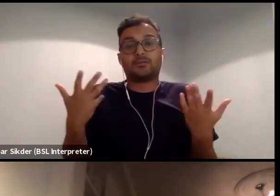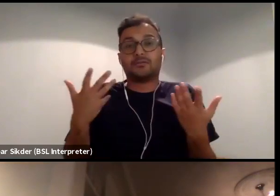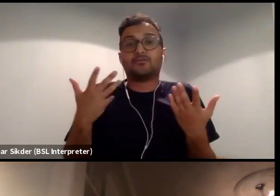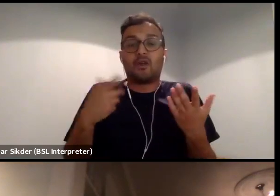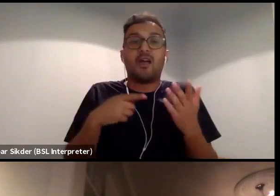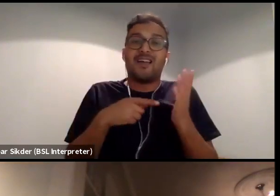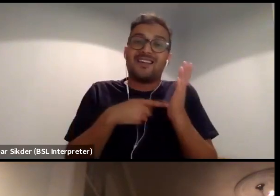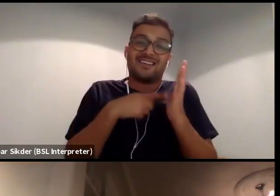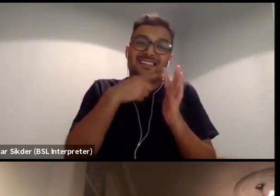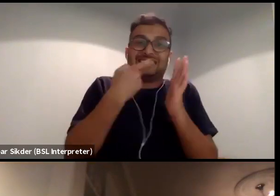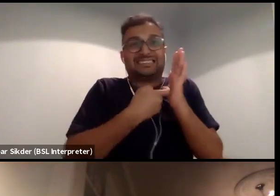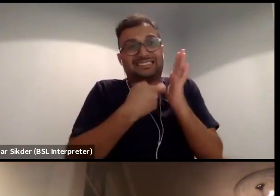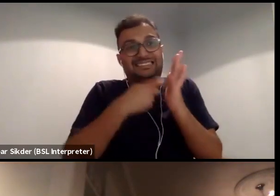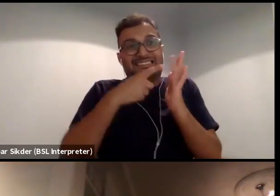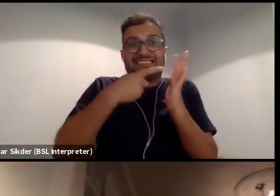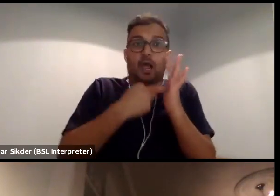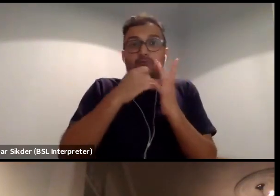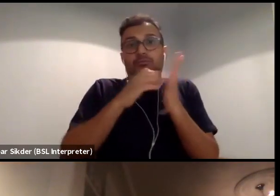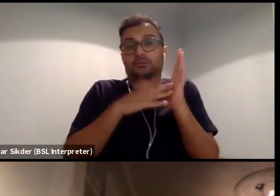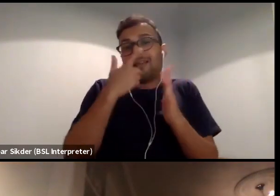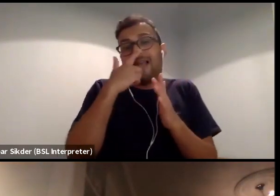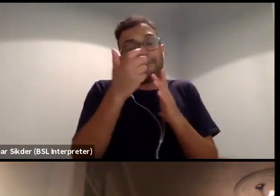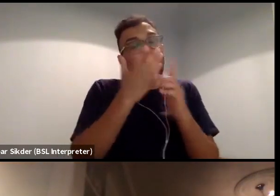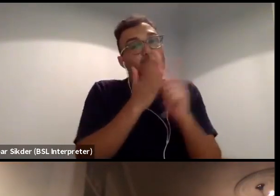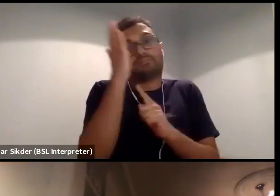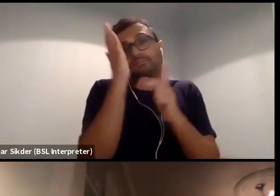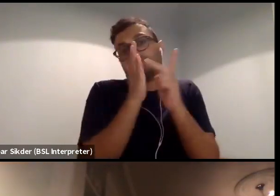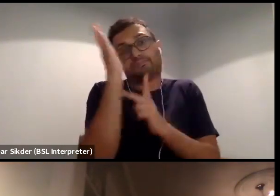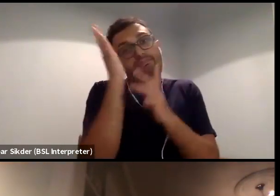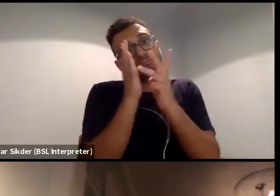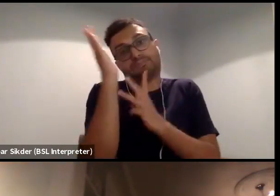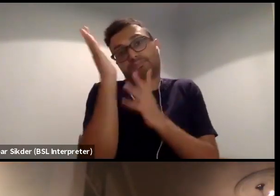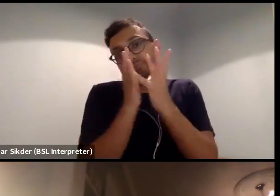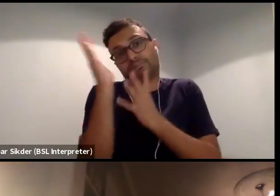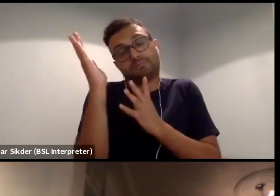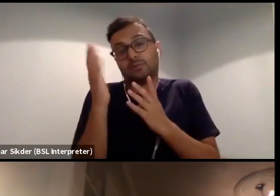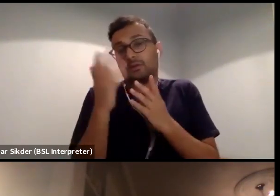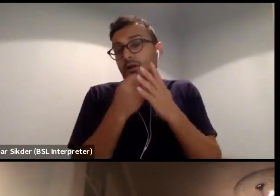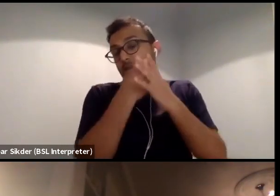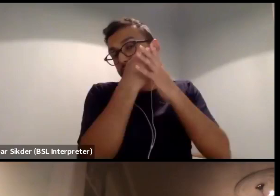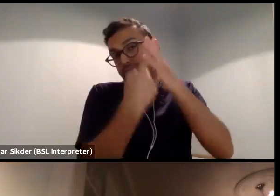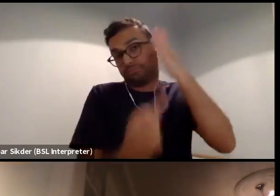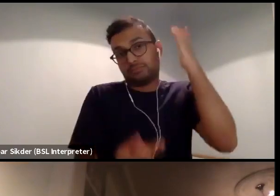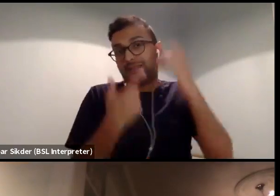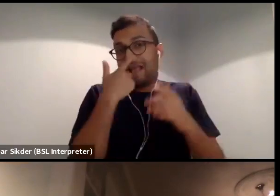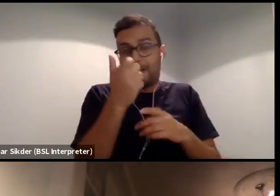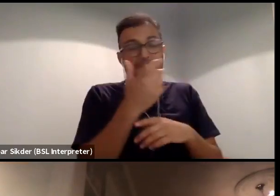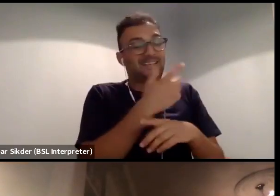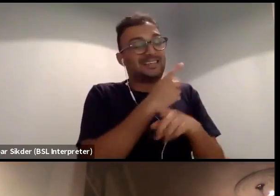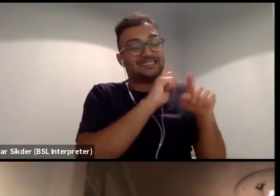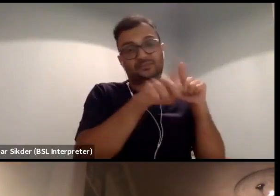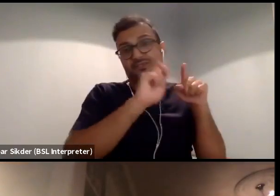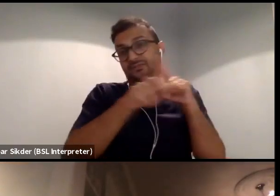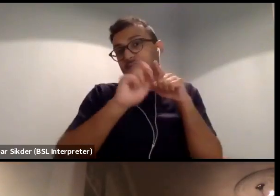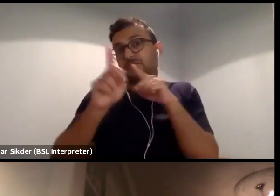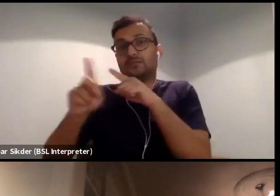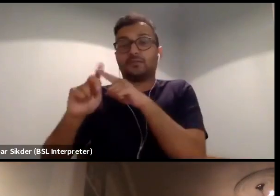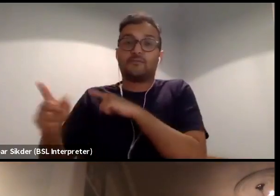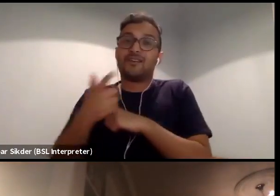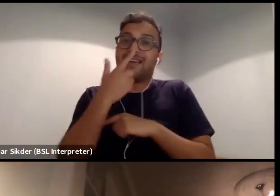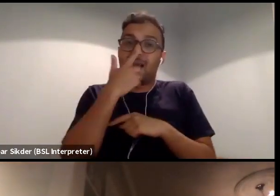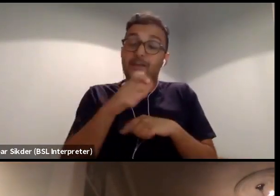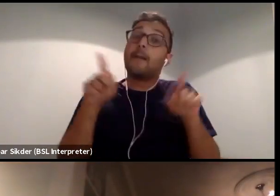that actually, you know, there is a whole cocktail of factors that we draw in before